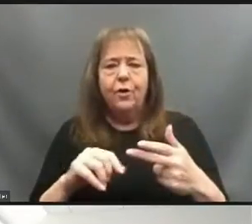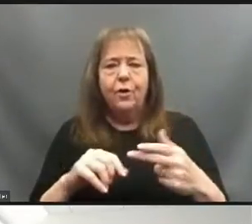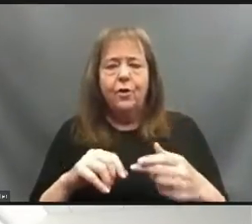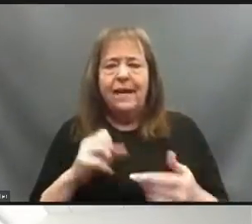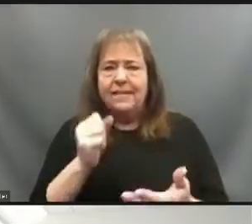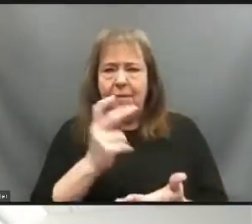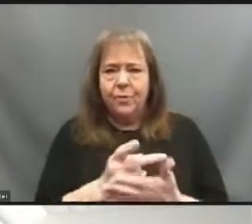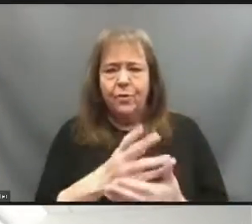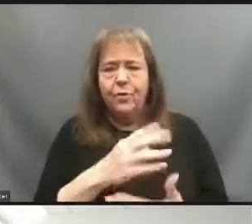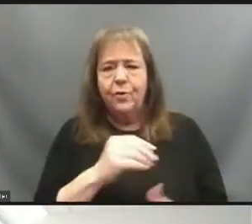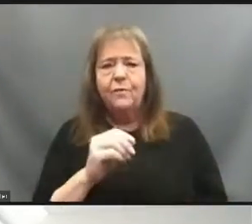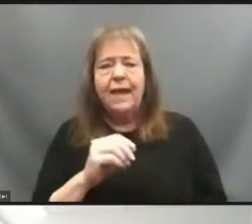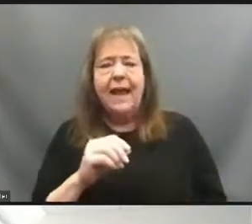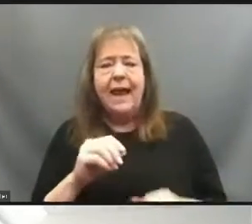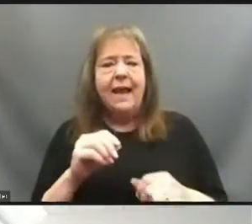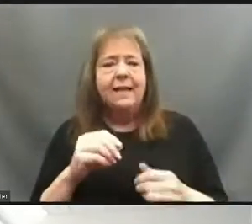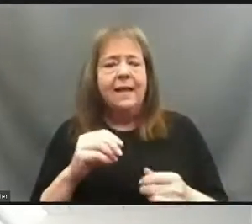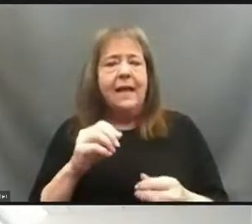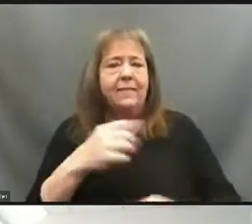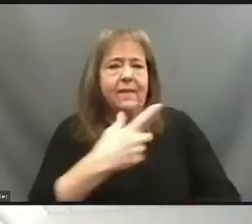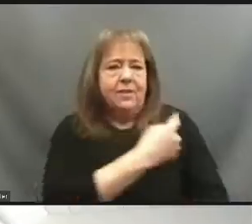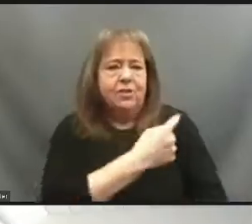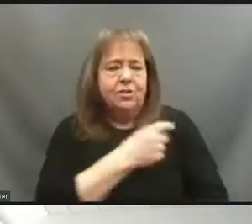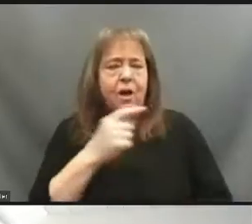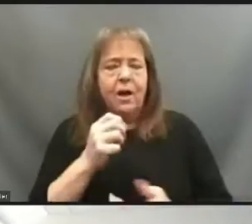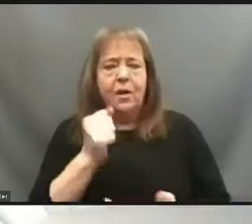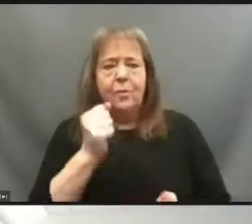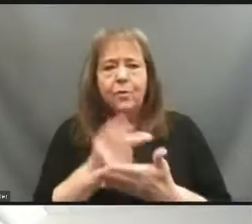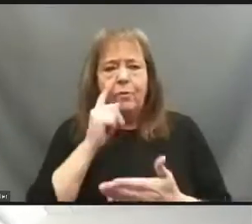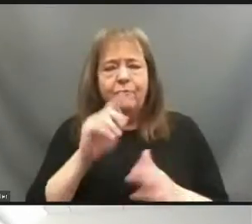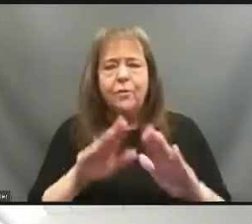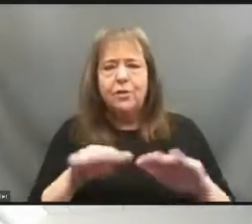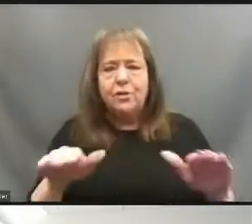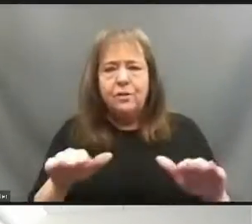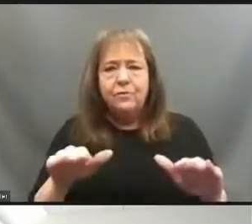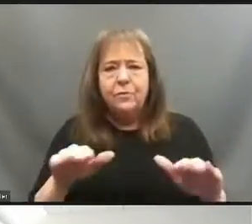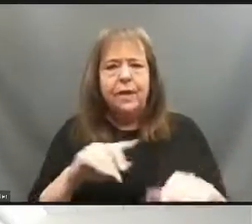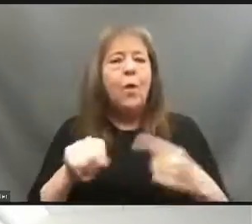we could start getting those doled out here in Amarillo?